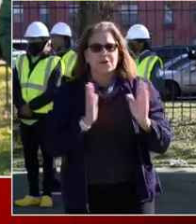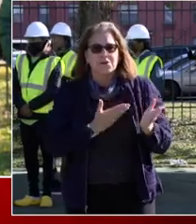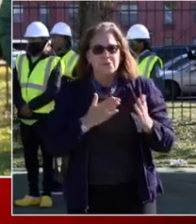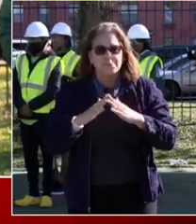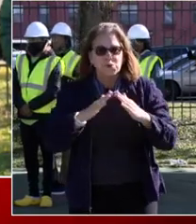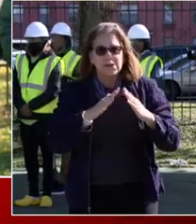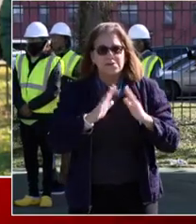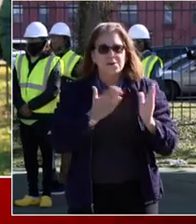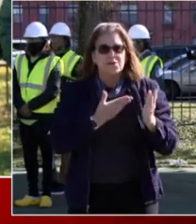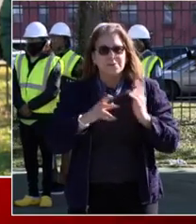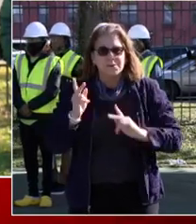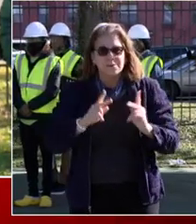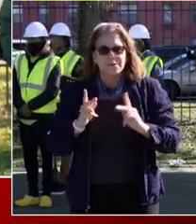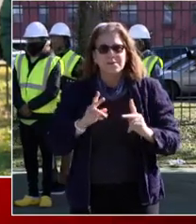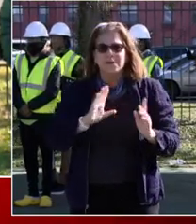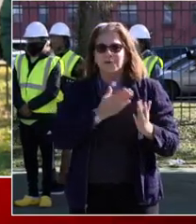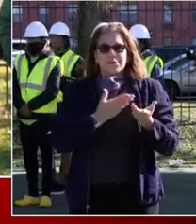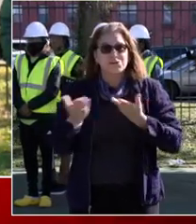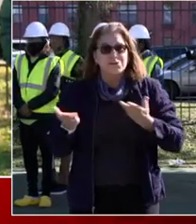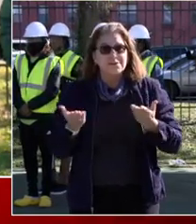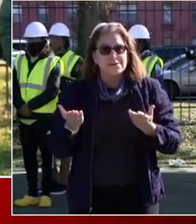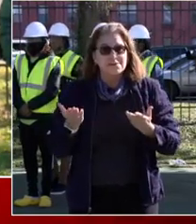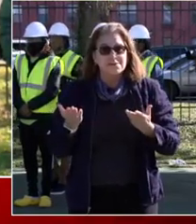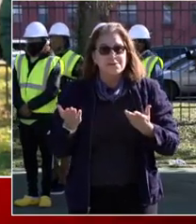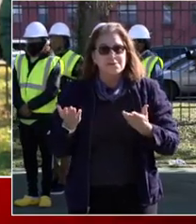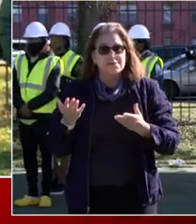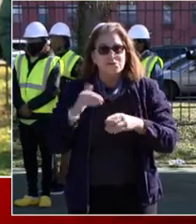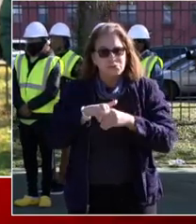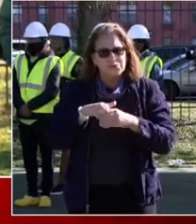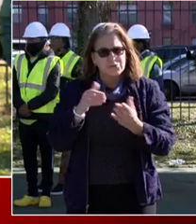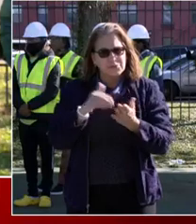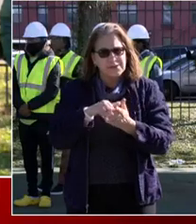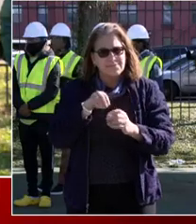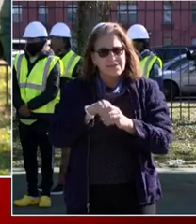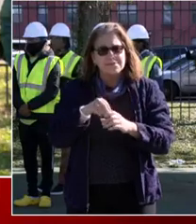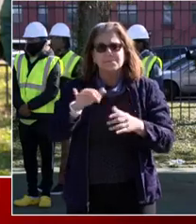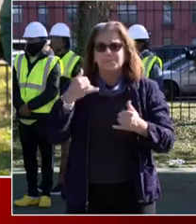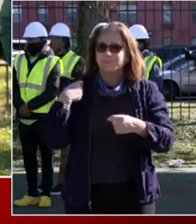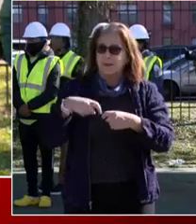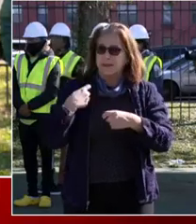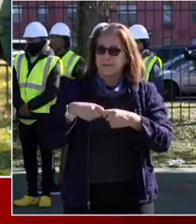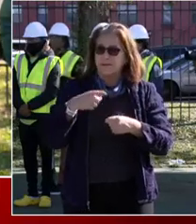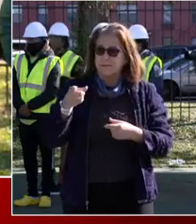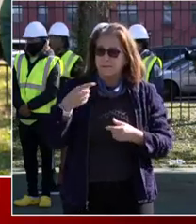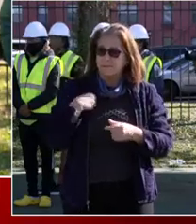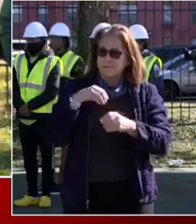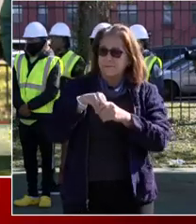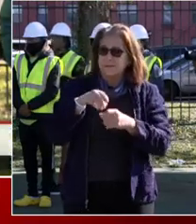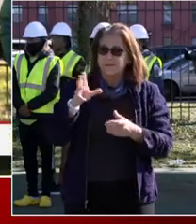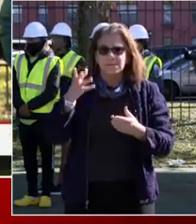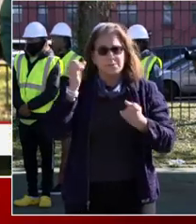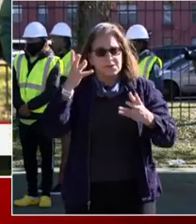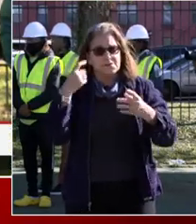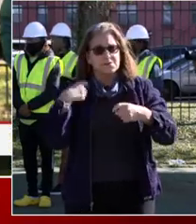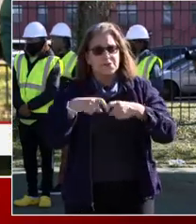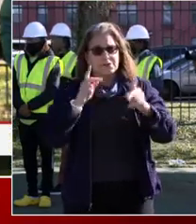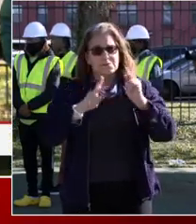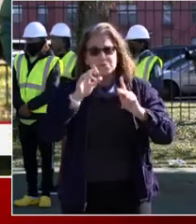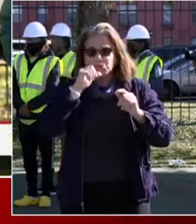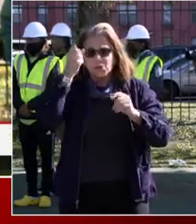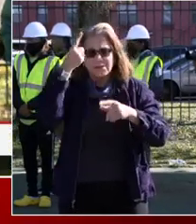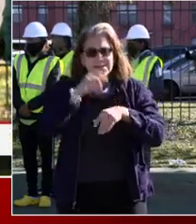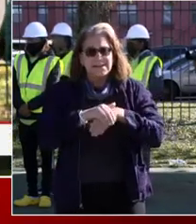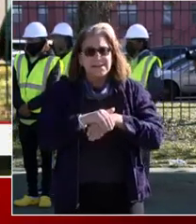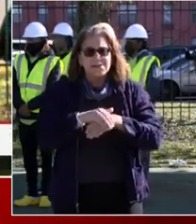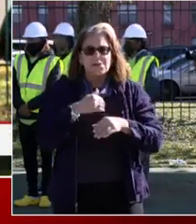this announcement out in Spanish. And finally, Director Morris Hughes will say more about this in a minute,